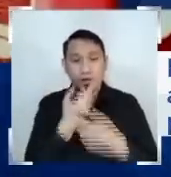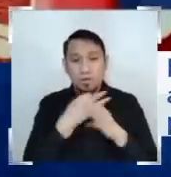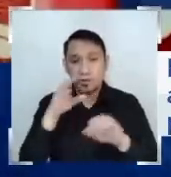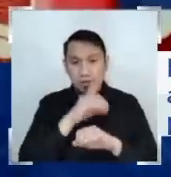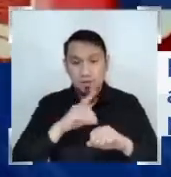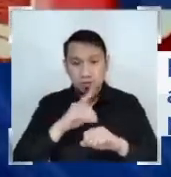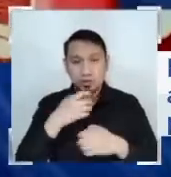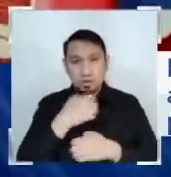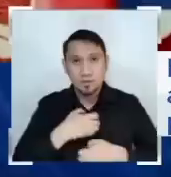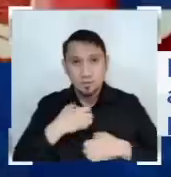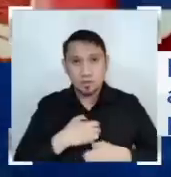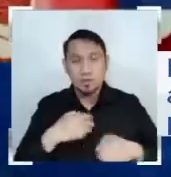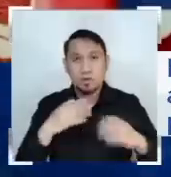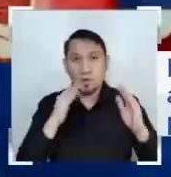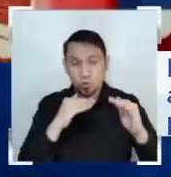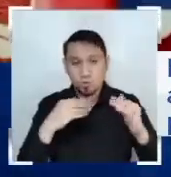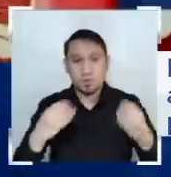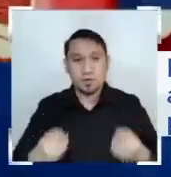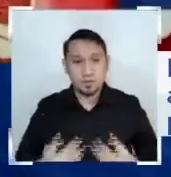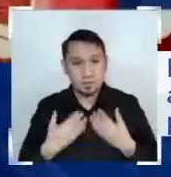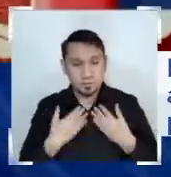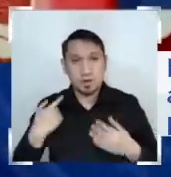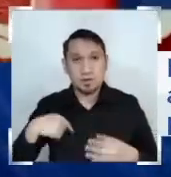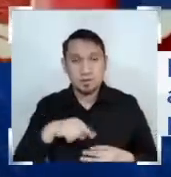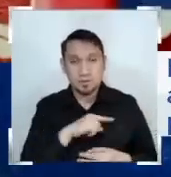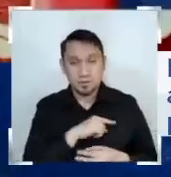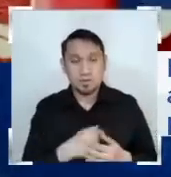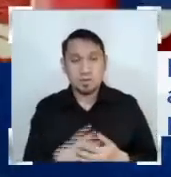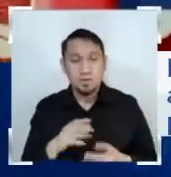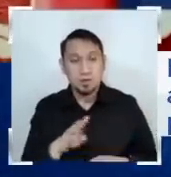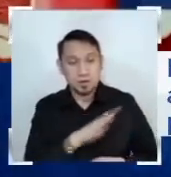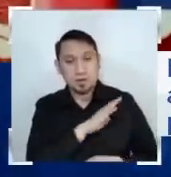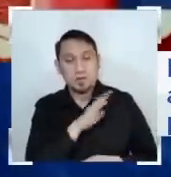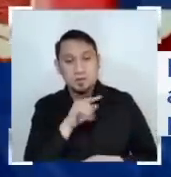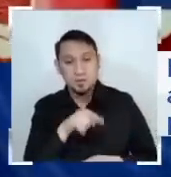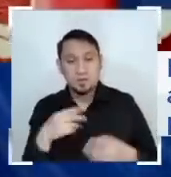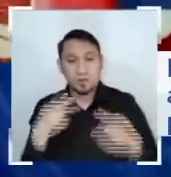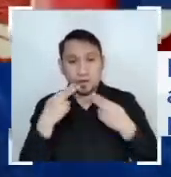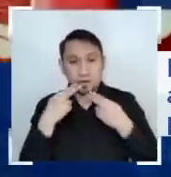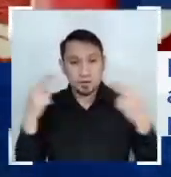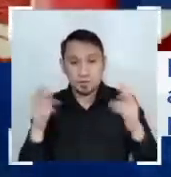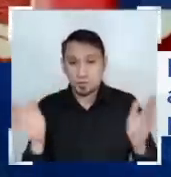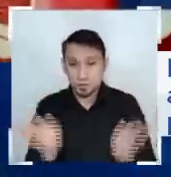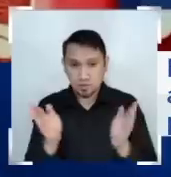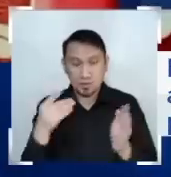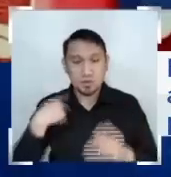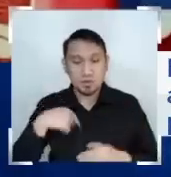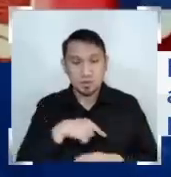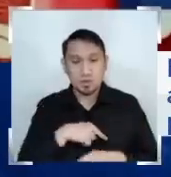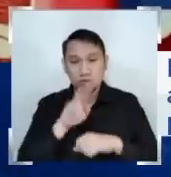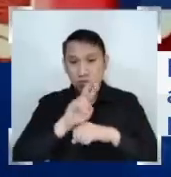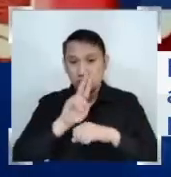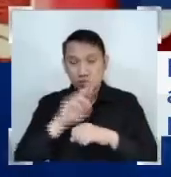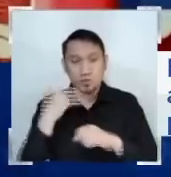to take after the courage of our heroes, as well as encourage us to use our ability,